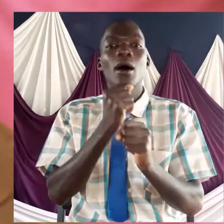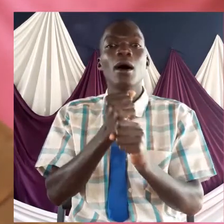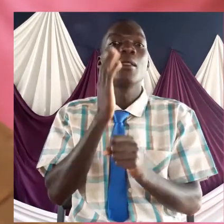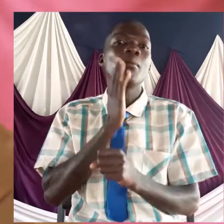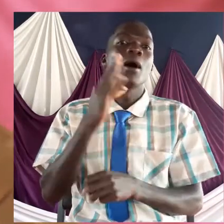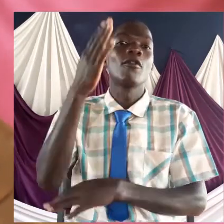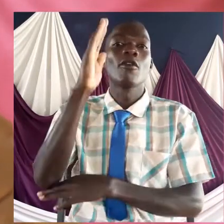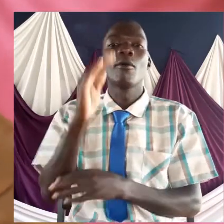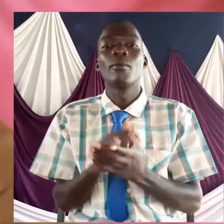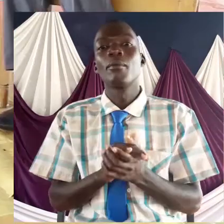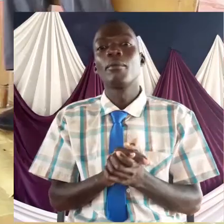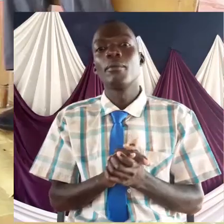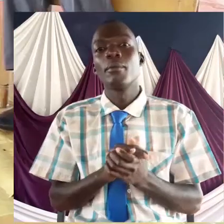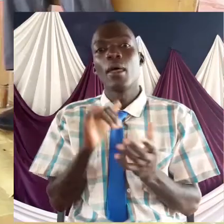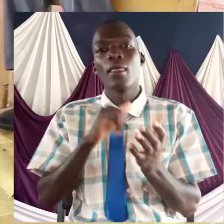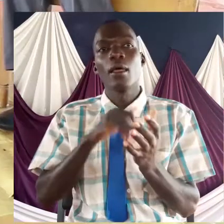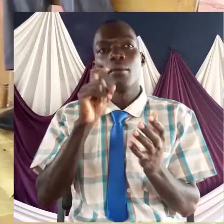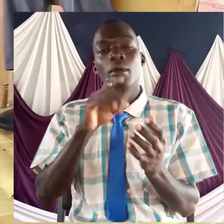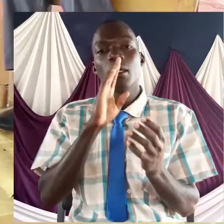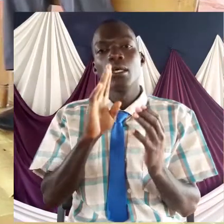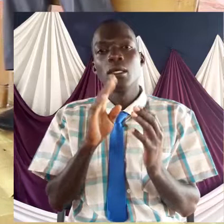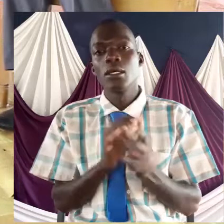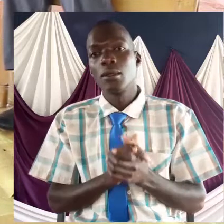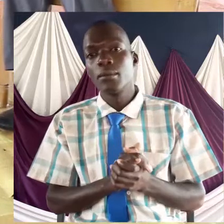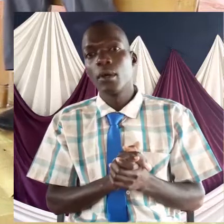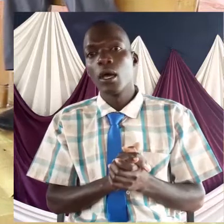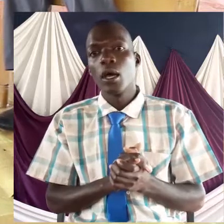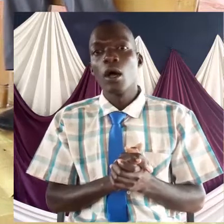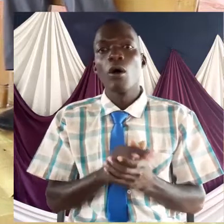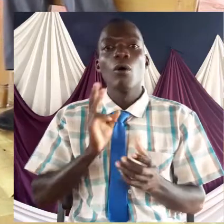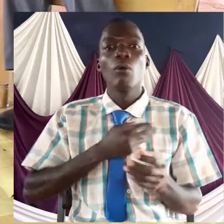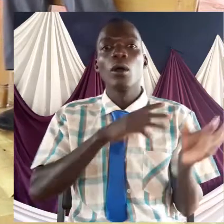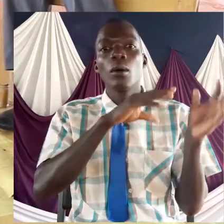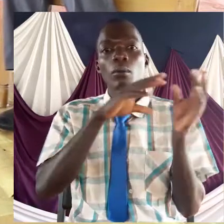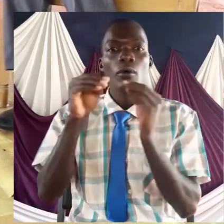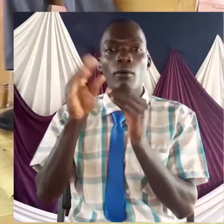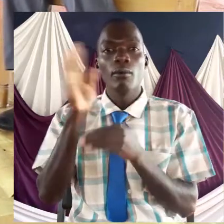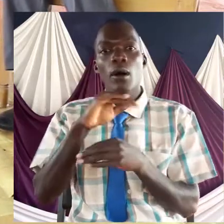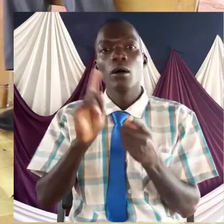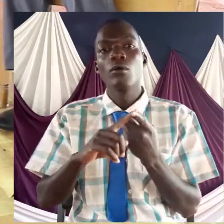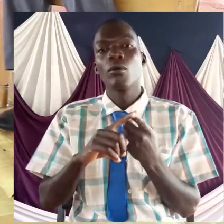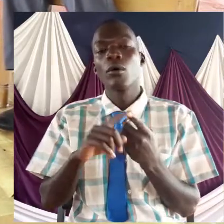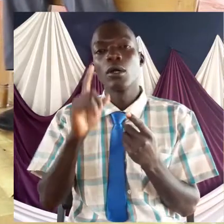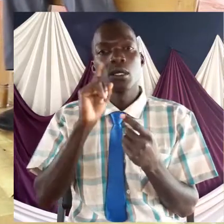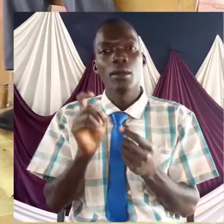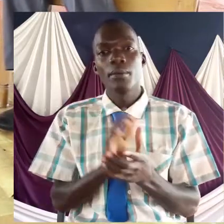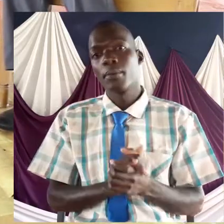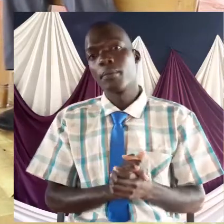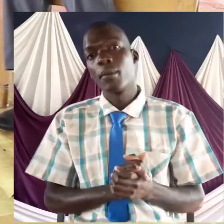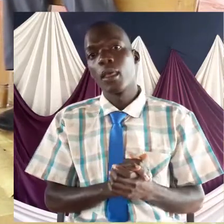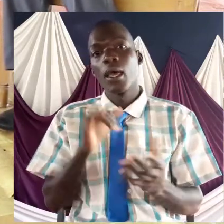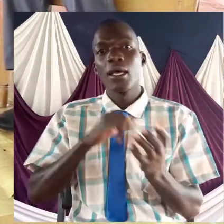God. Right. So that brings a difference. Thank you. Going back to our key text, and he said unto